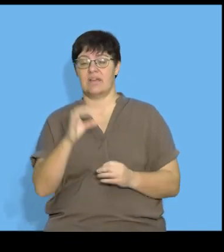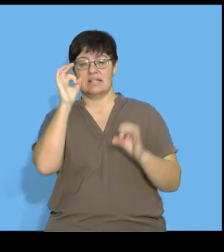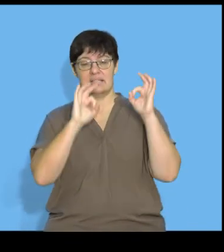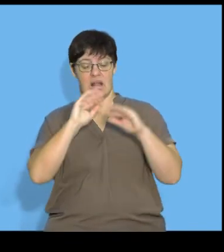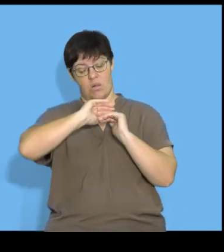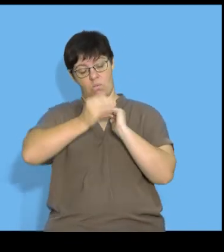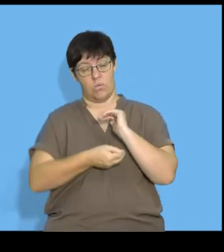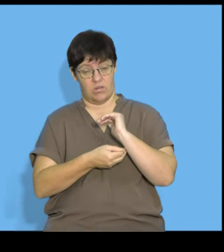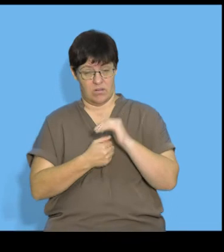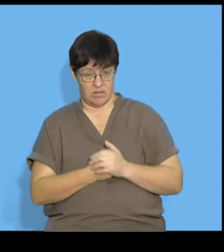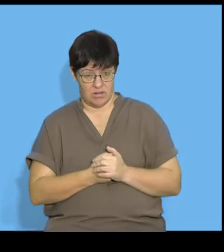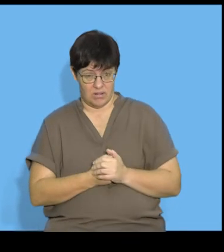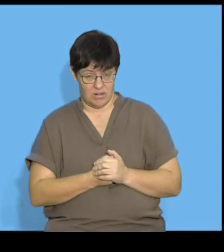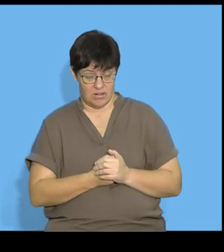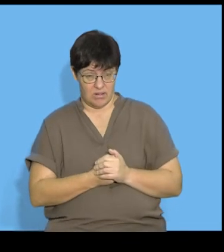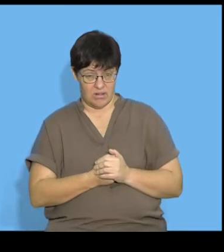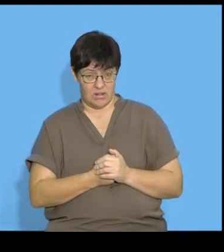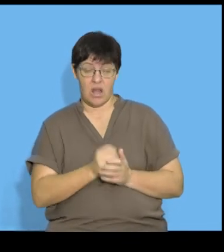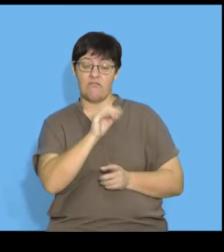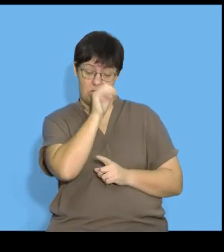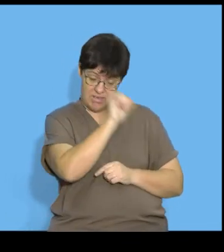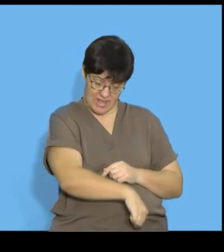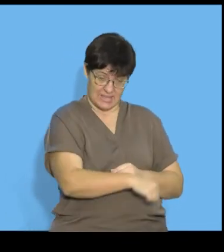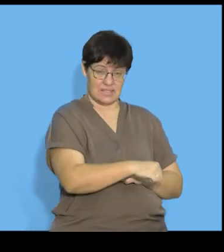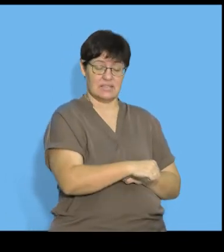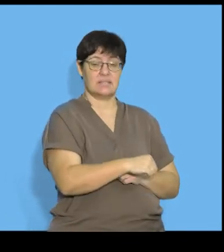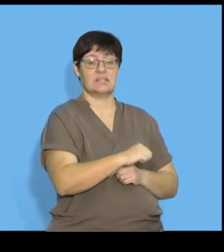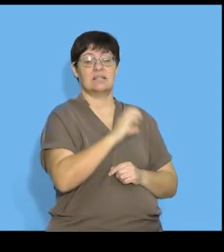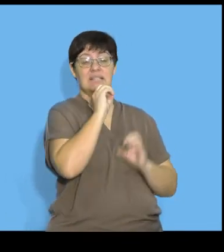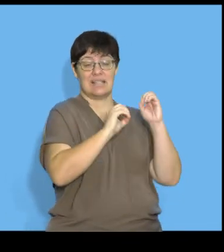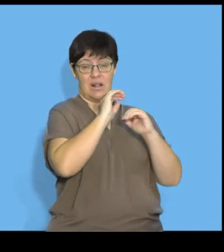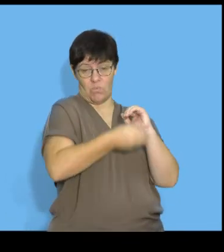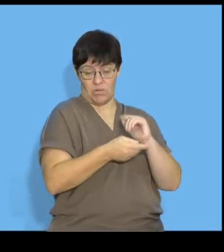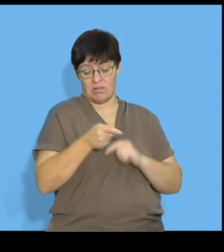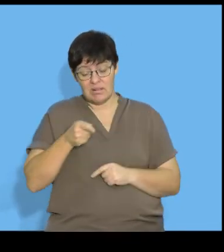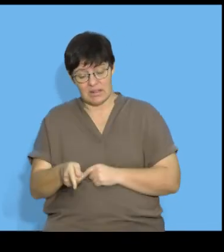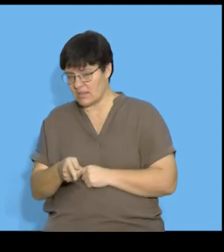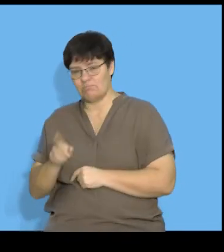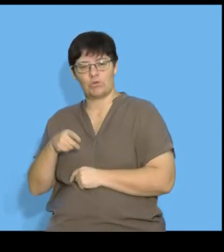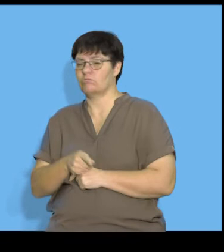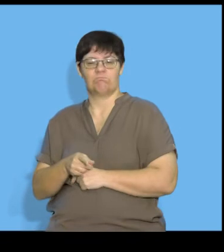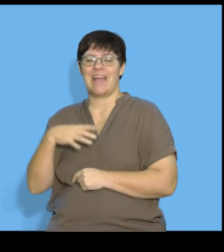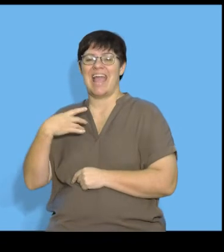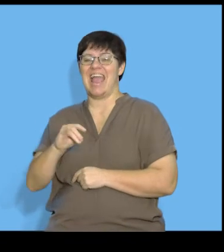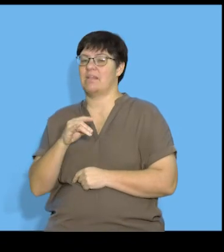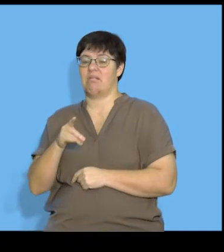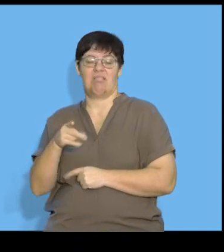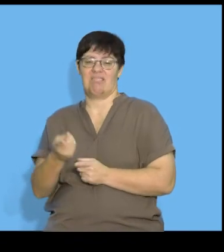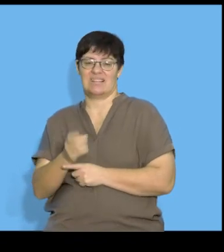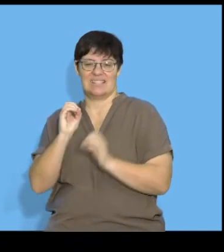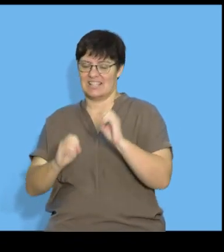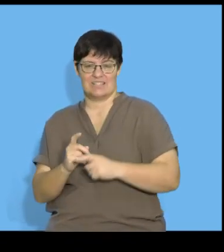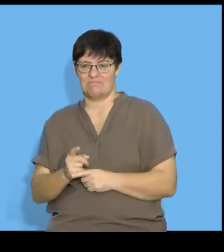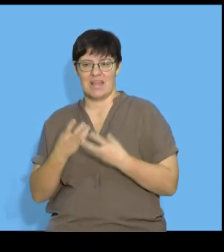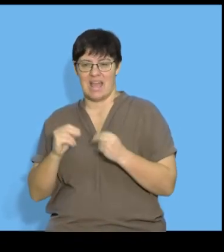cell walls. Okay, fungi, yes, has a cell wall, but protozoans, being animal-like cells, they do